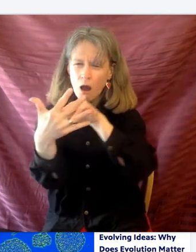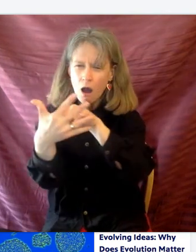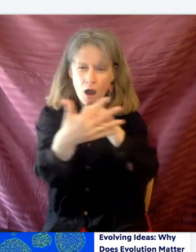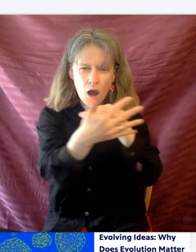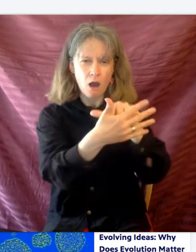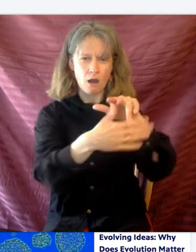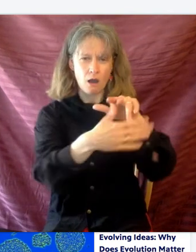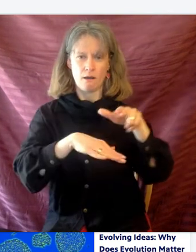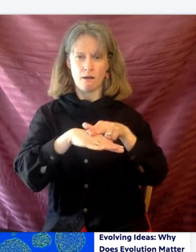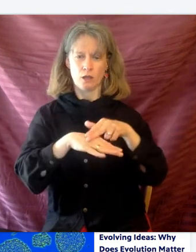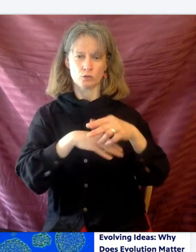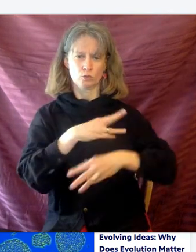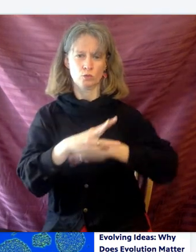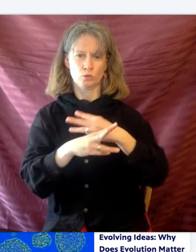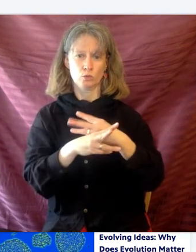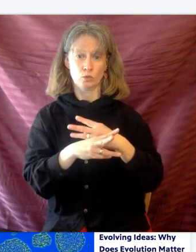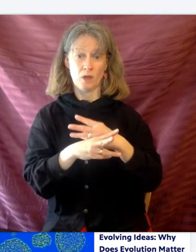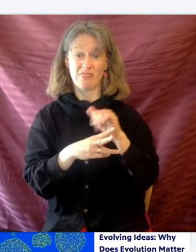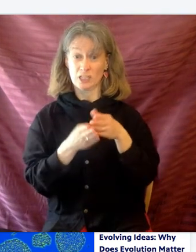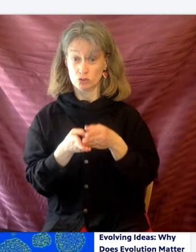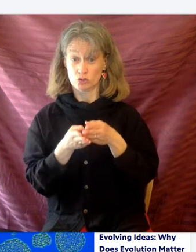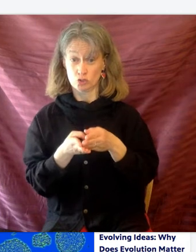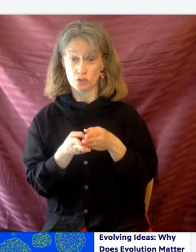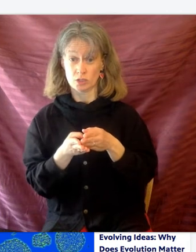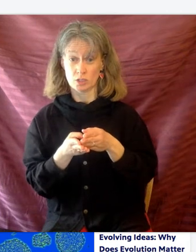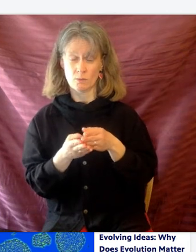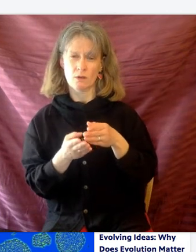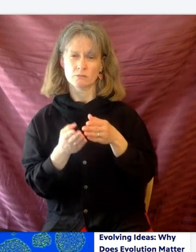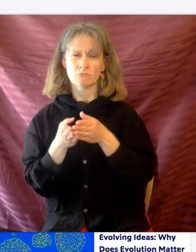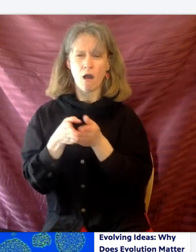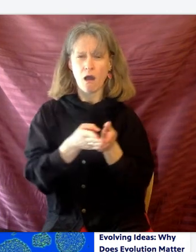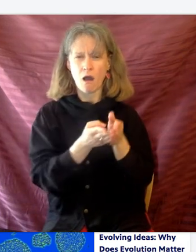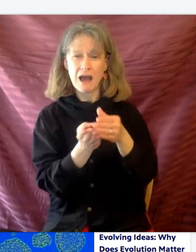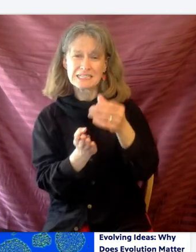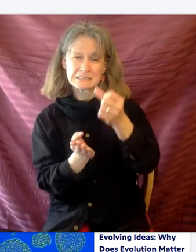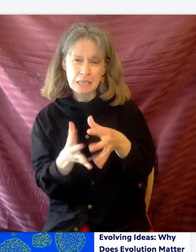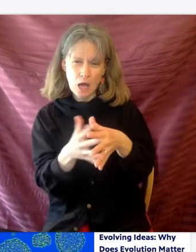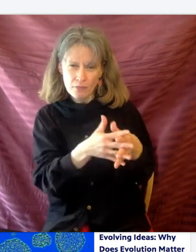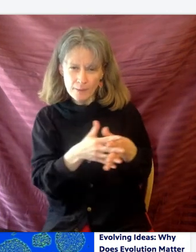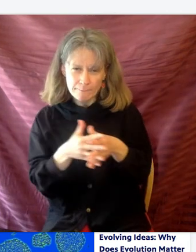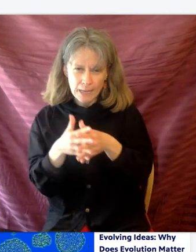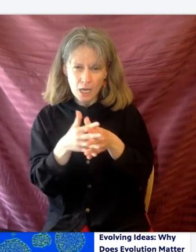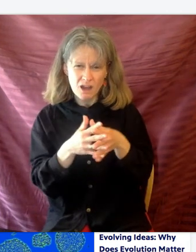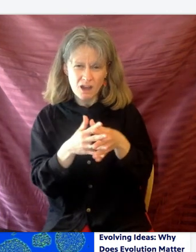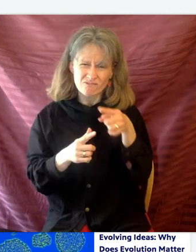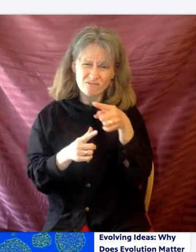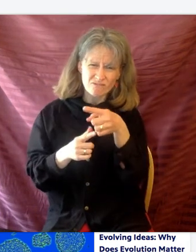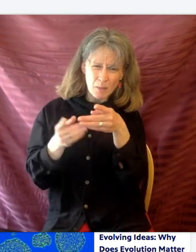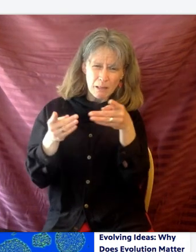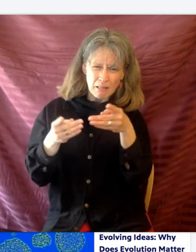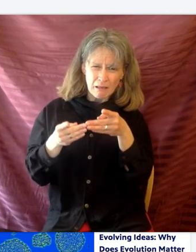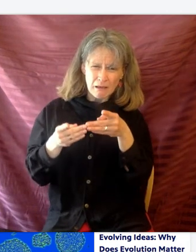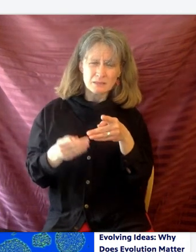The Beagle sailed throughout South America and to remote places like the Galapagos Islands off Ecuador.